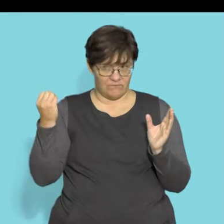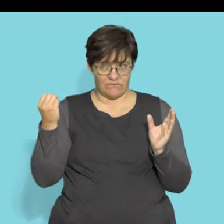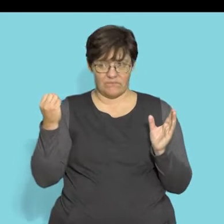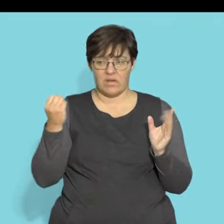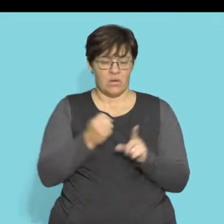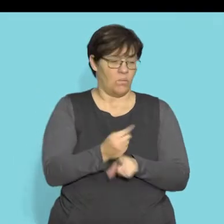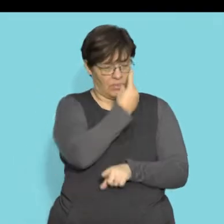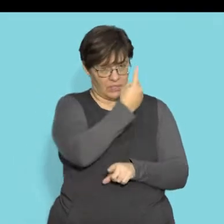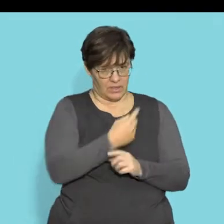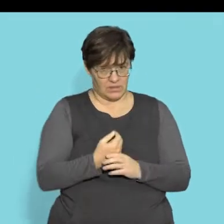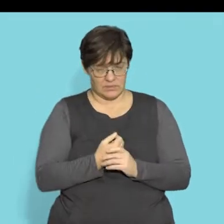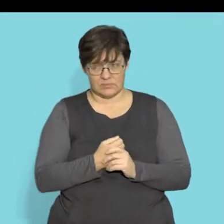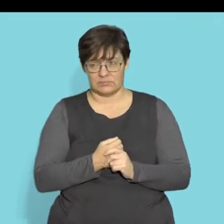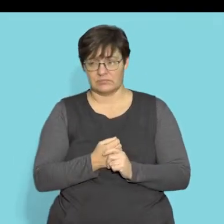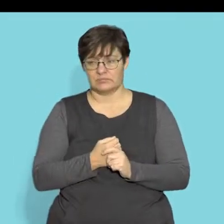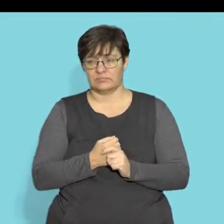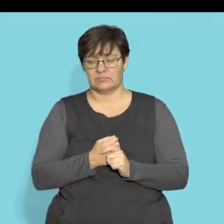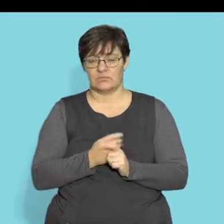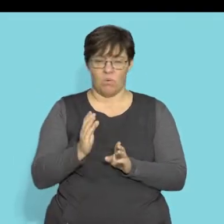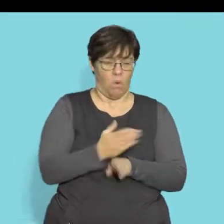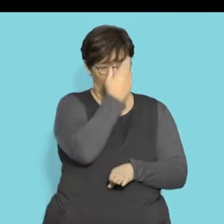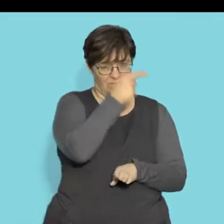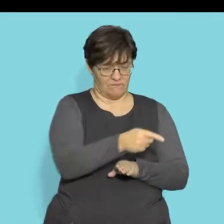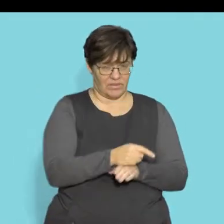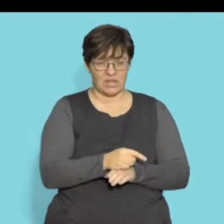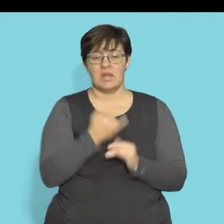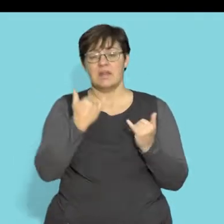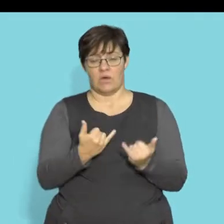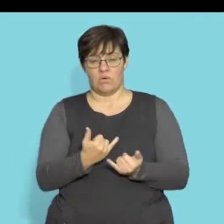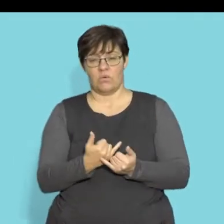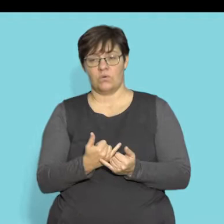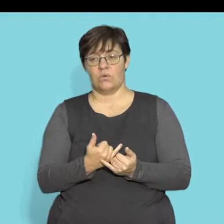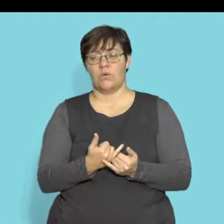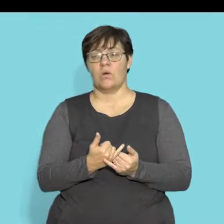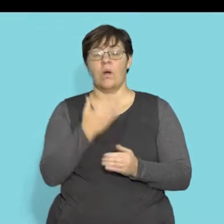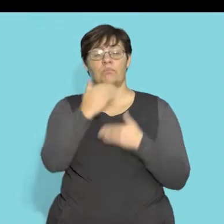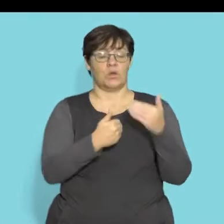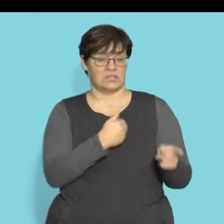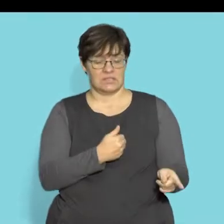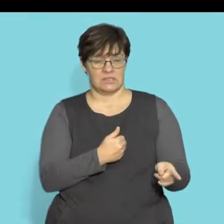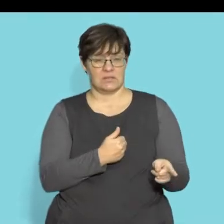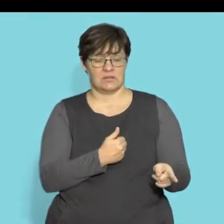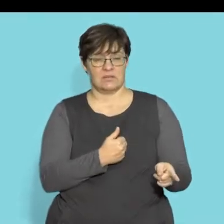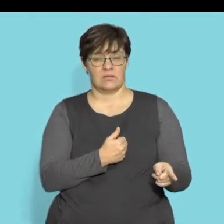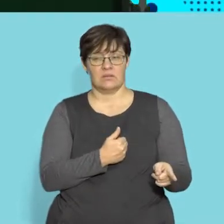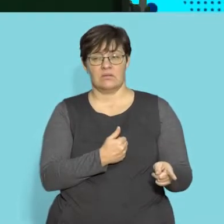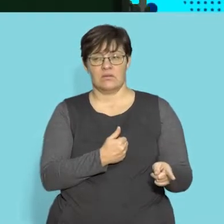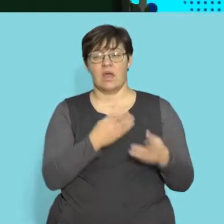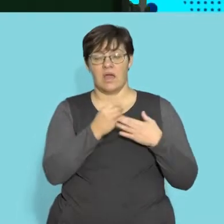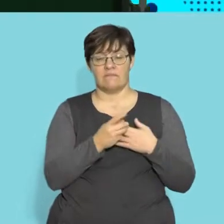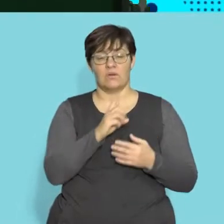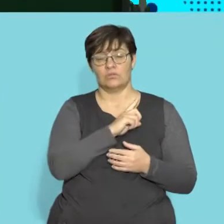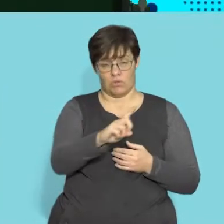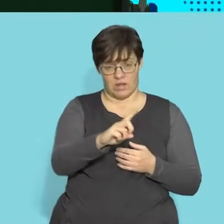removed and discarded. So this nucleus is removed. So what has happened is, in this part of the process, we find that we've